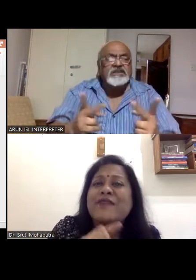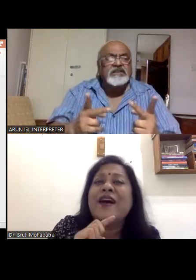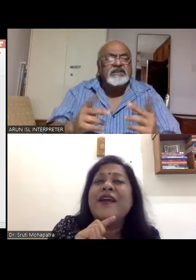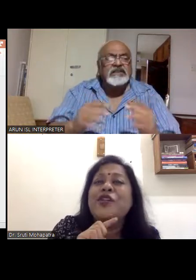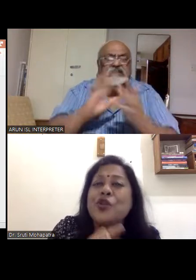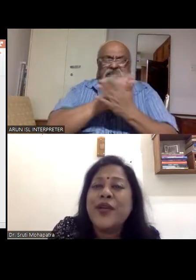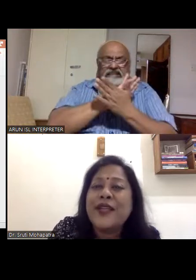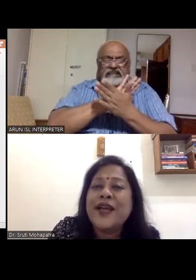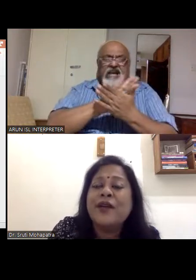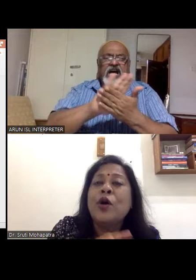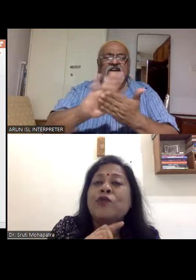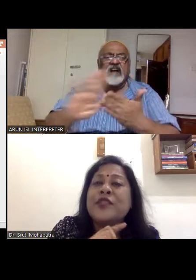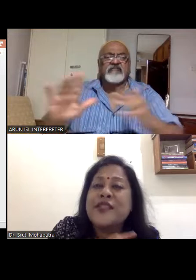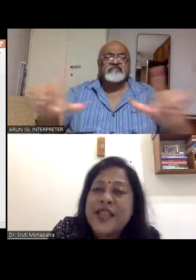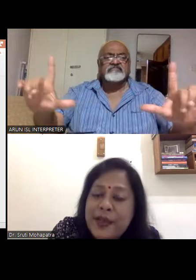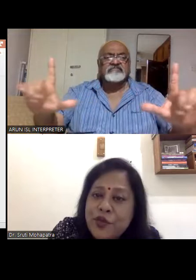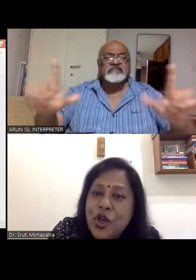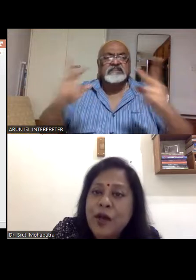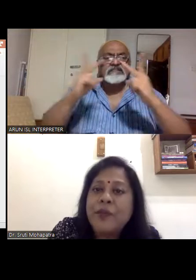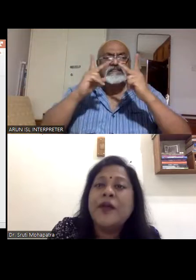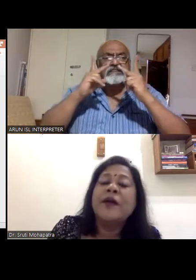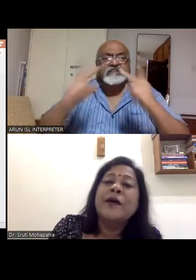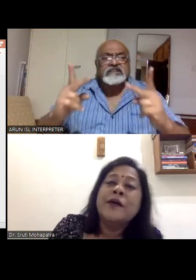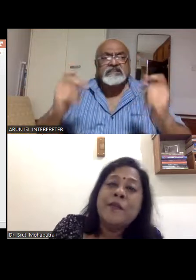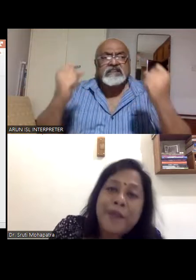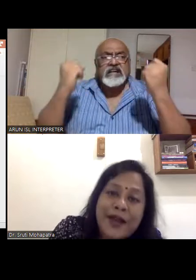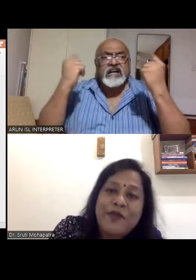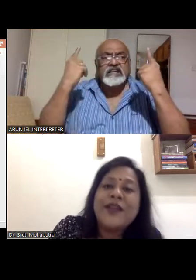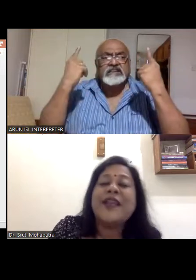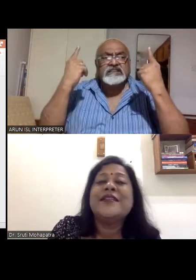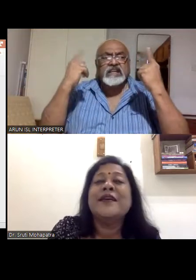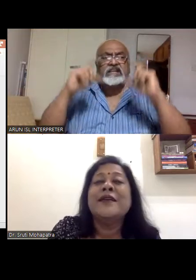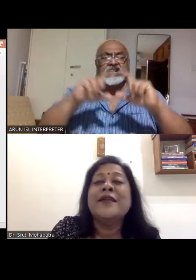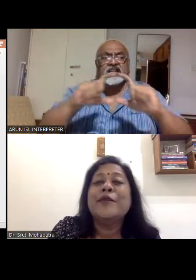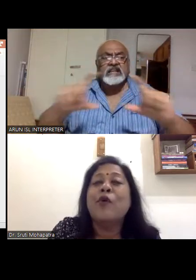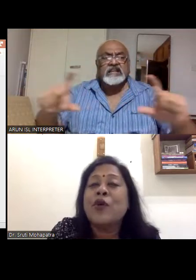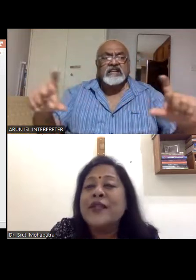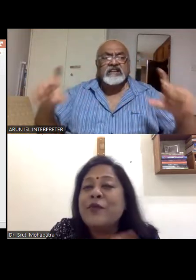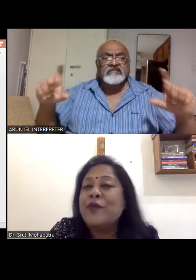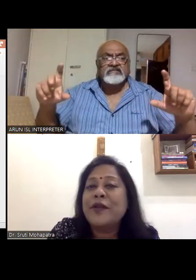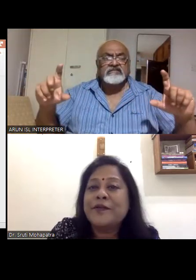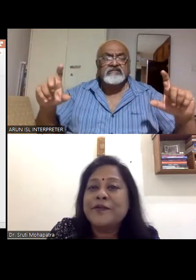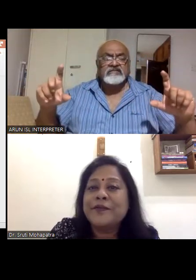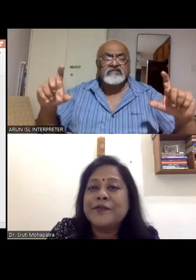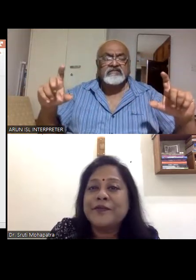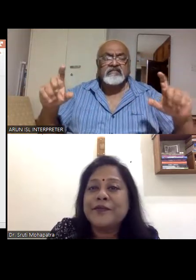clear divide showing that for the same job, men were earning more than